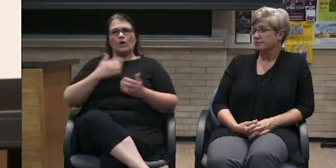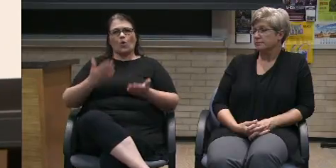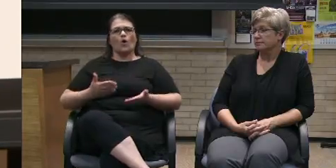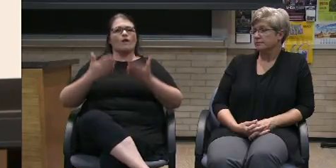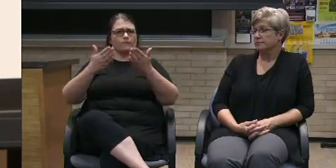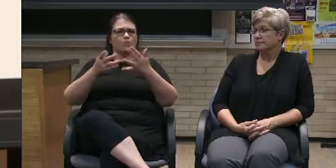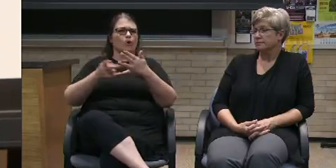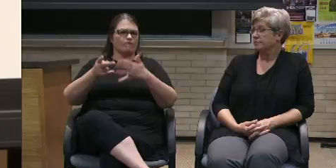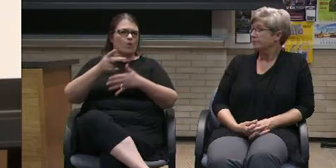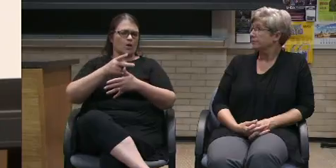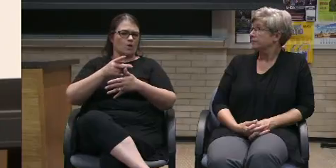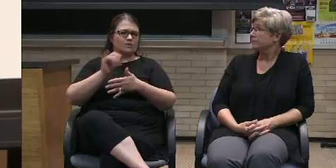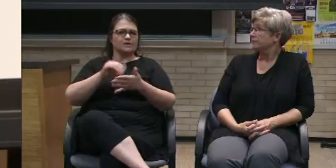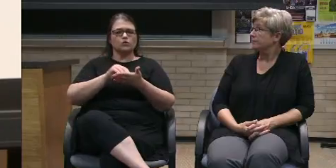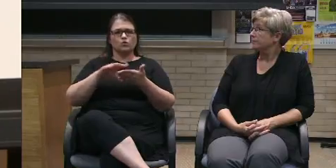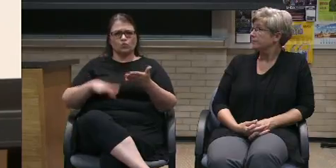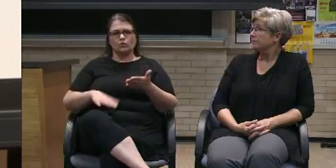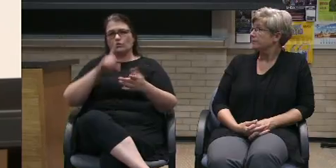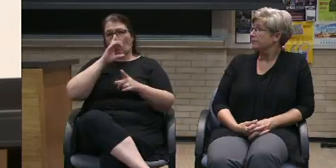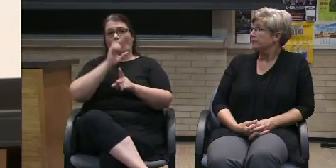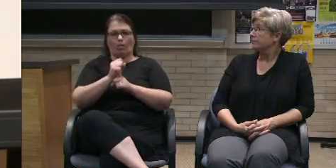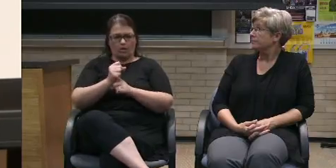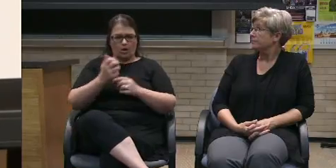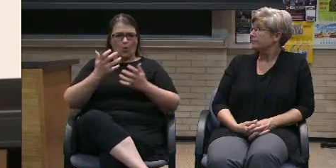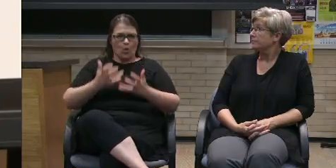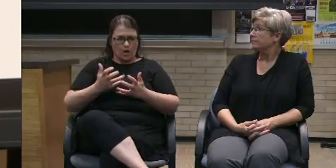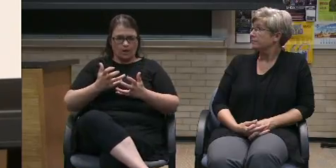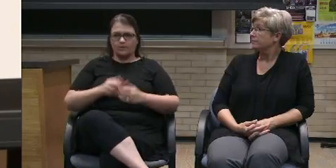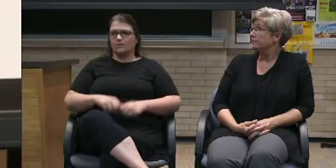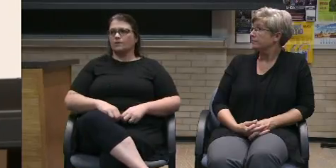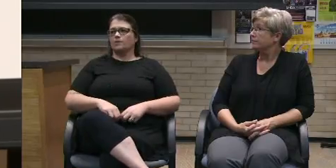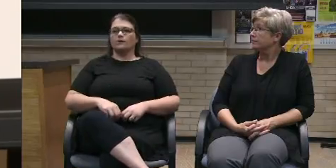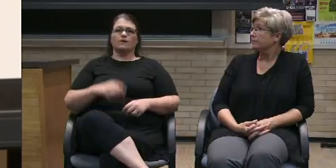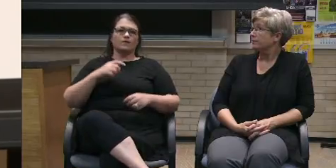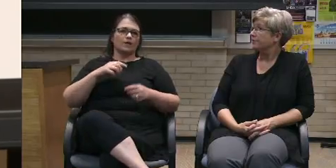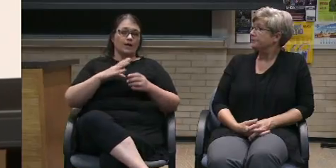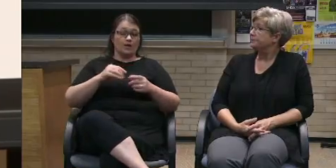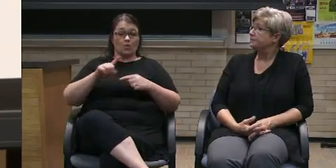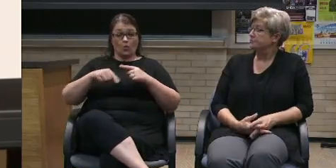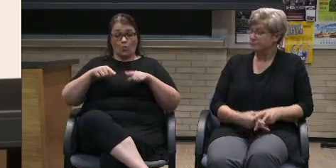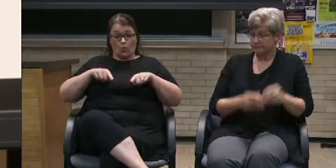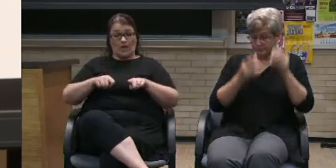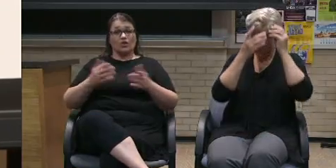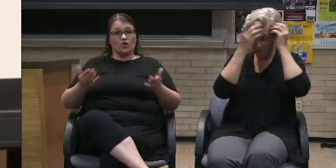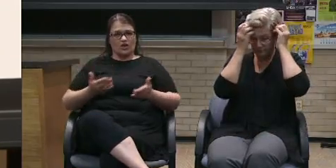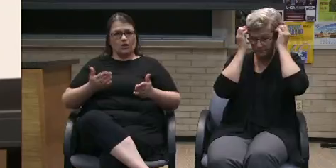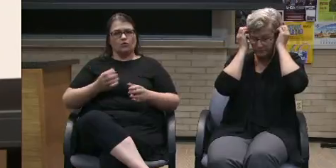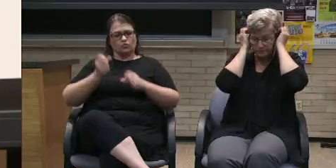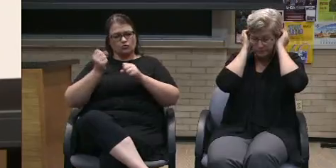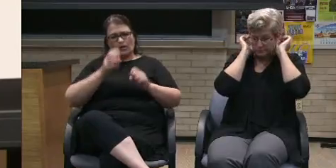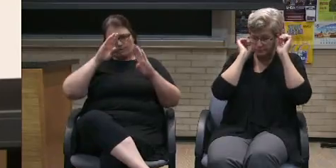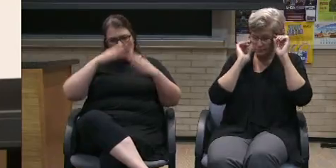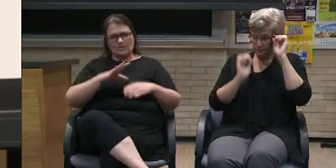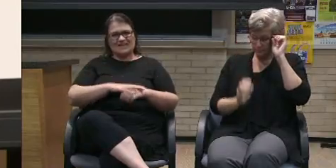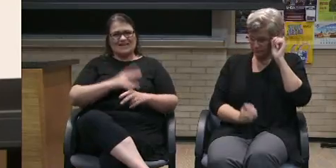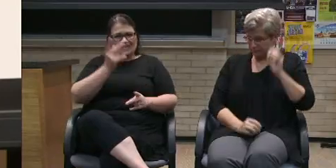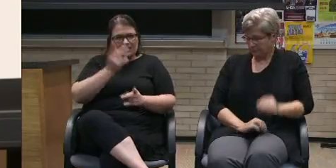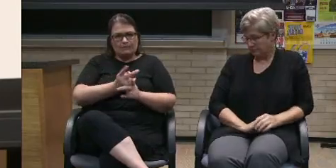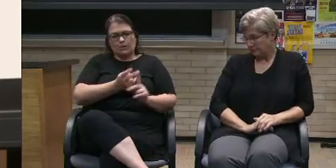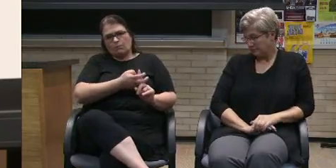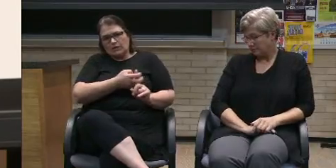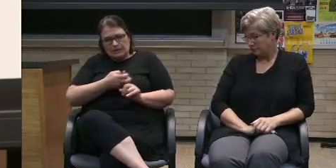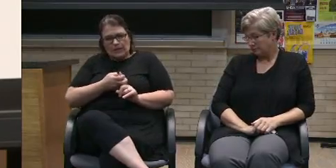be programs that they want. And then, once they're here, a strong focus on retention, graduation, and then placement into transfer